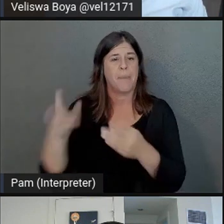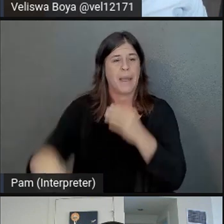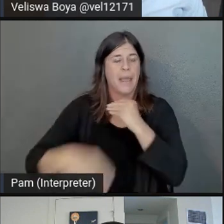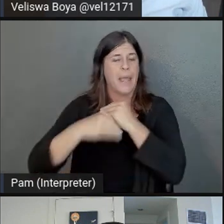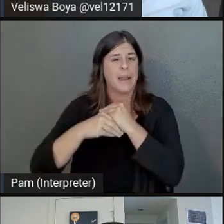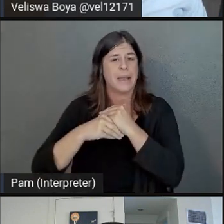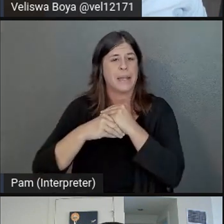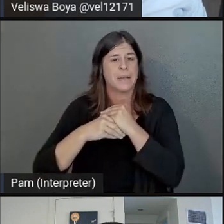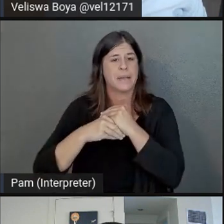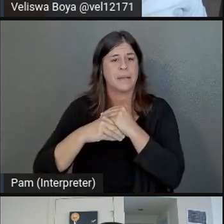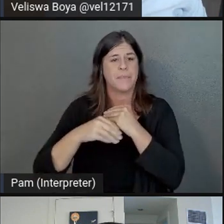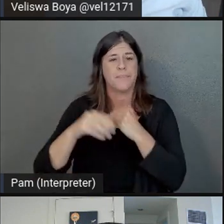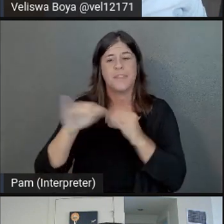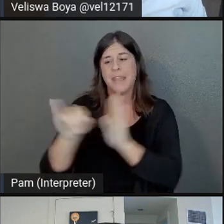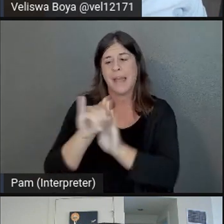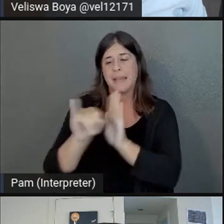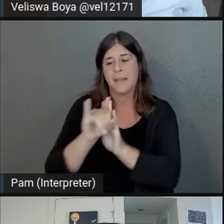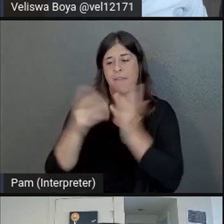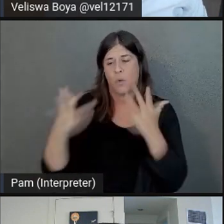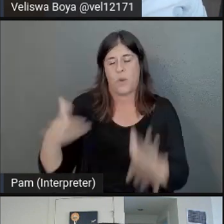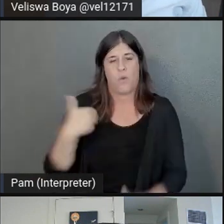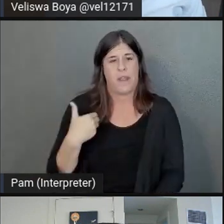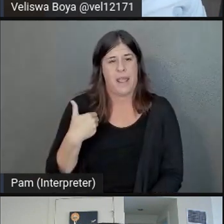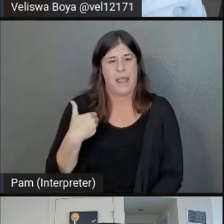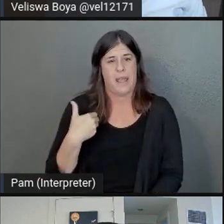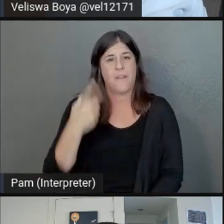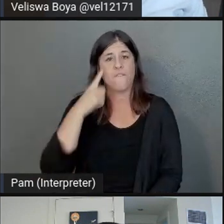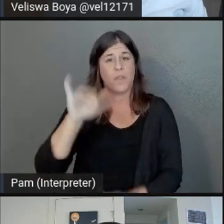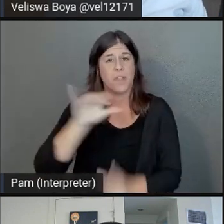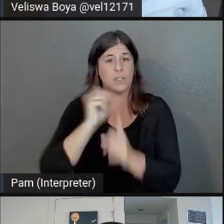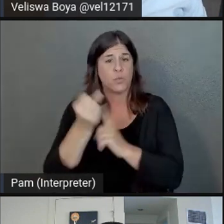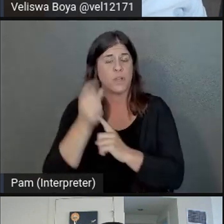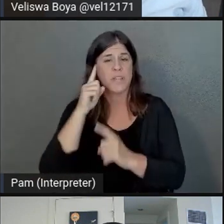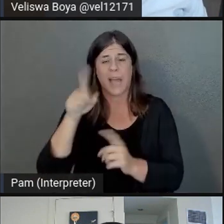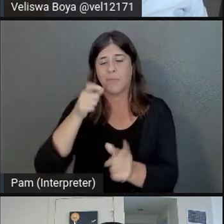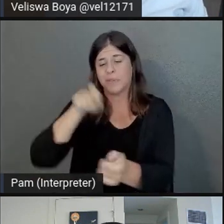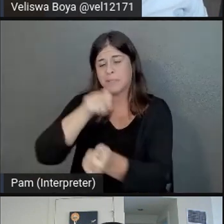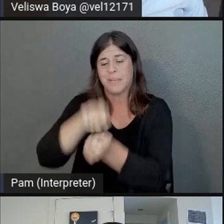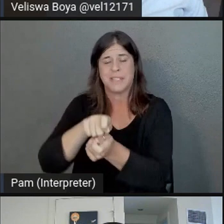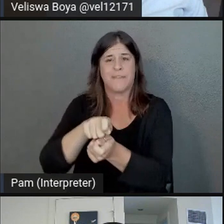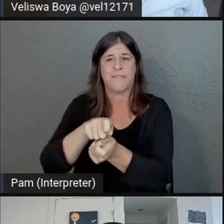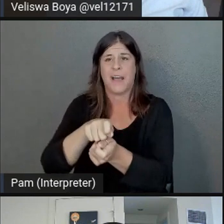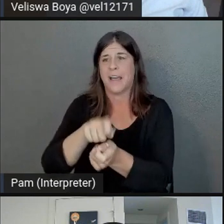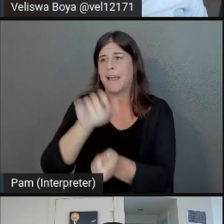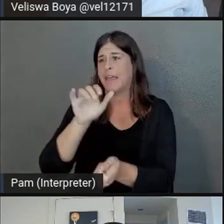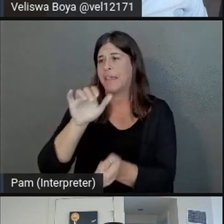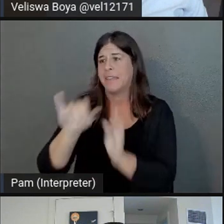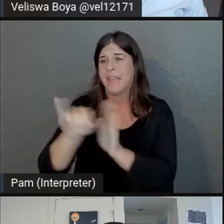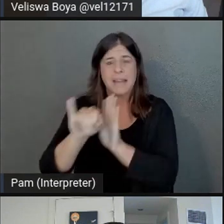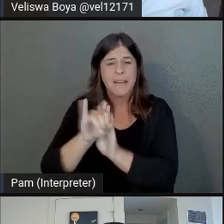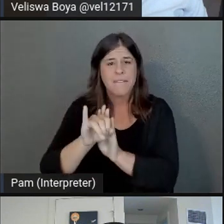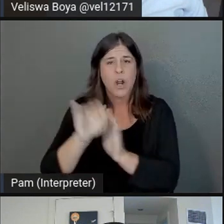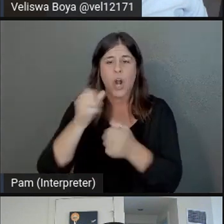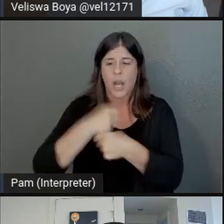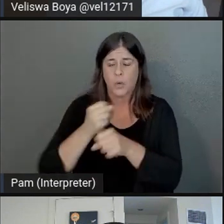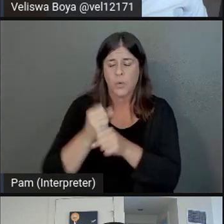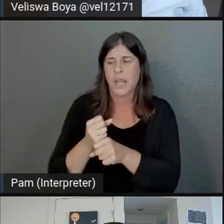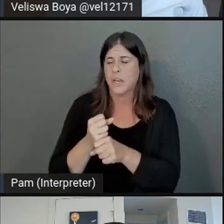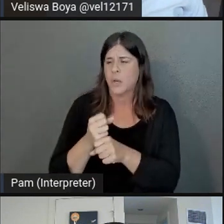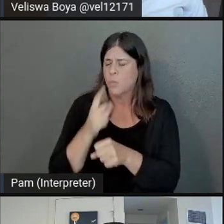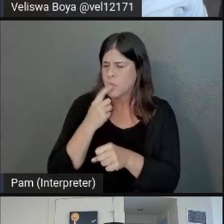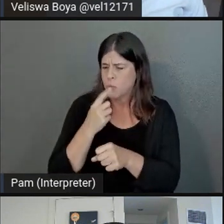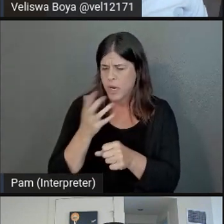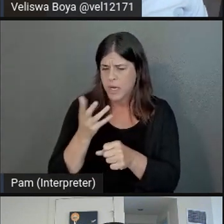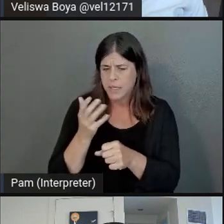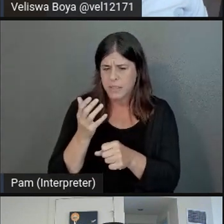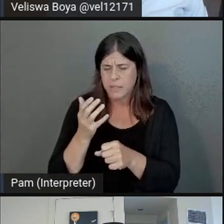the identifier that we had. In that case, I'm going to specify the identifier that I created, which was,